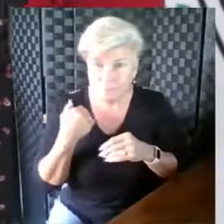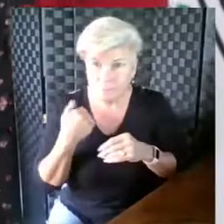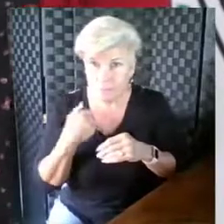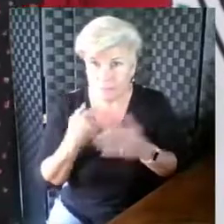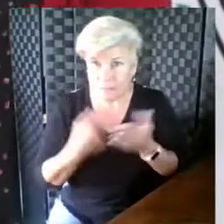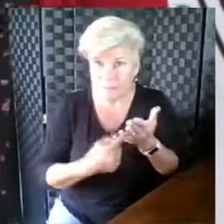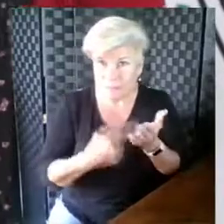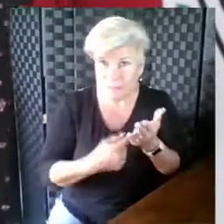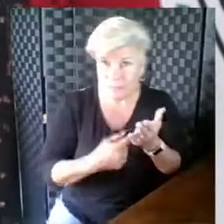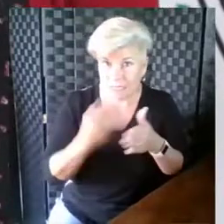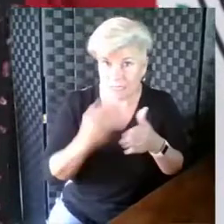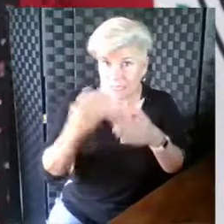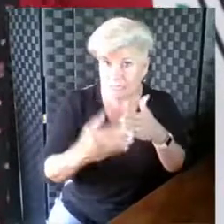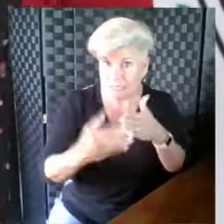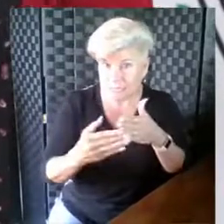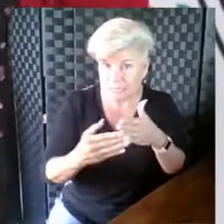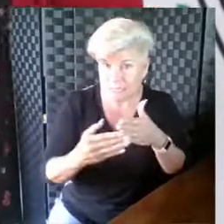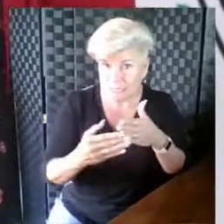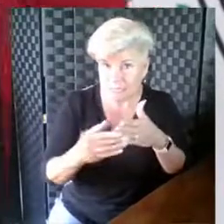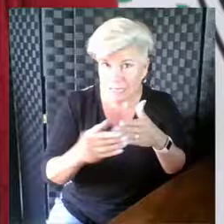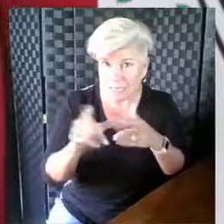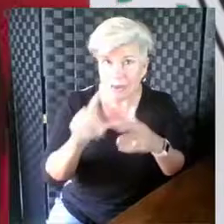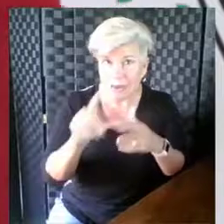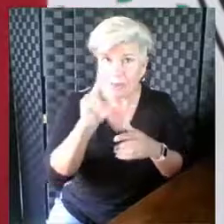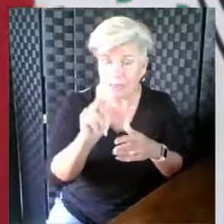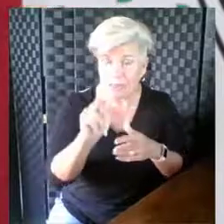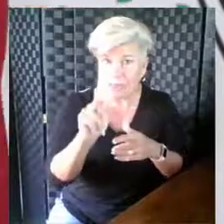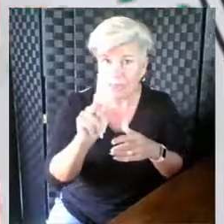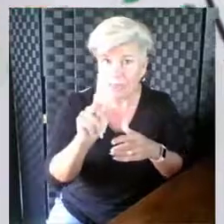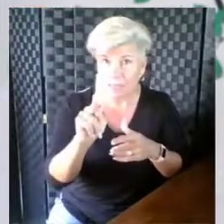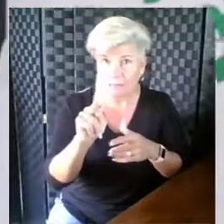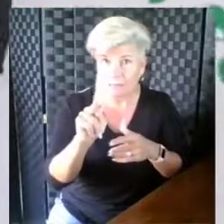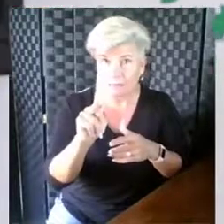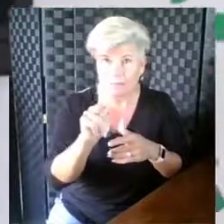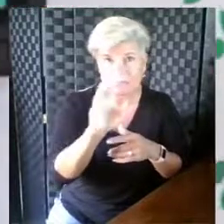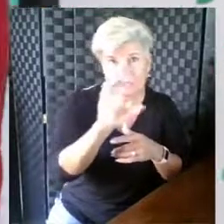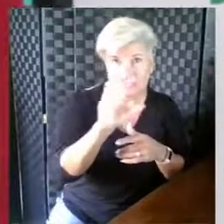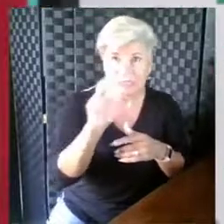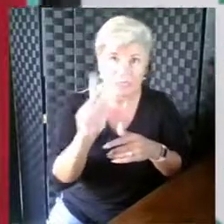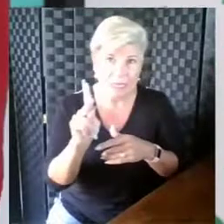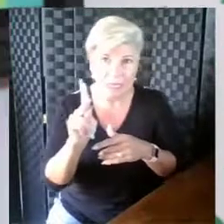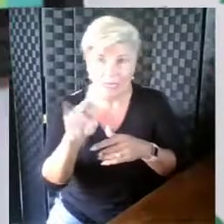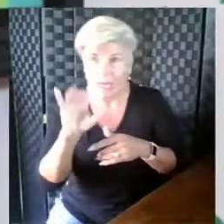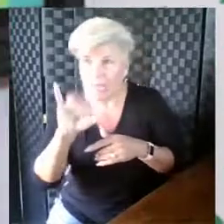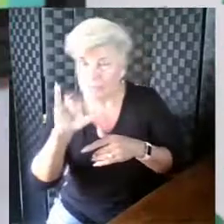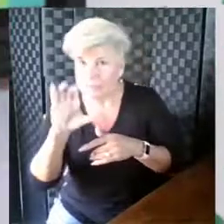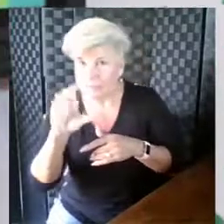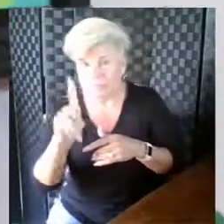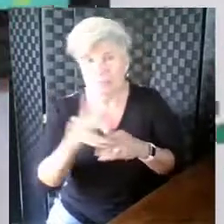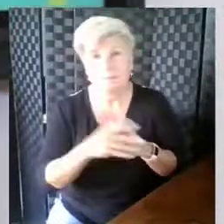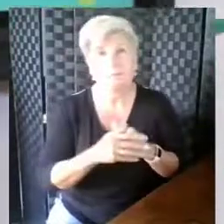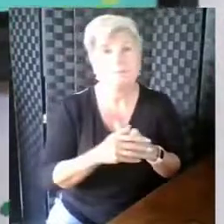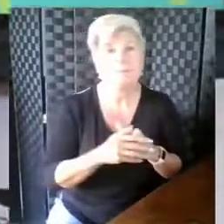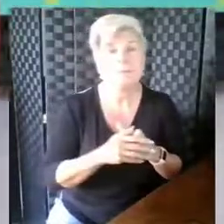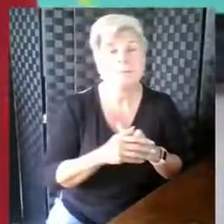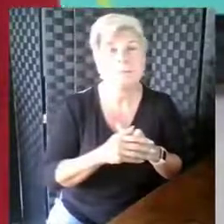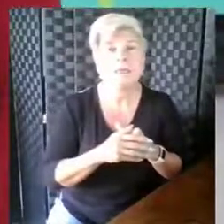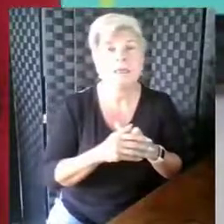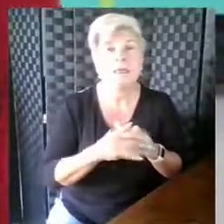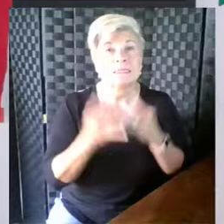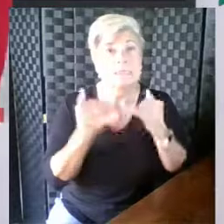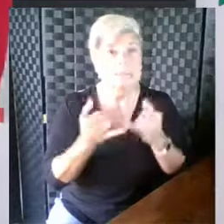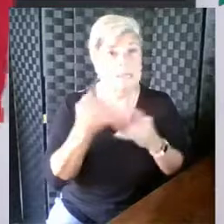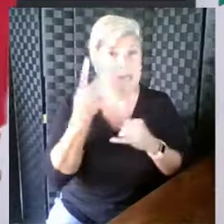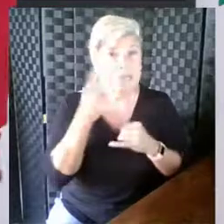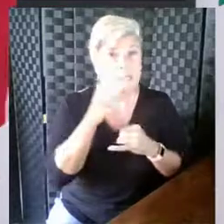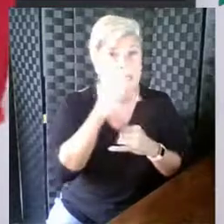about ending sounds that had the k sound, and the K, the CK, and the IC. Today we're going to look at ending